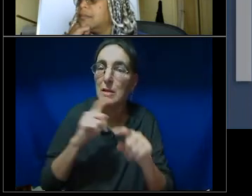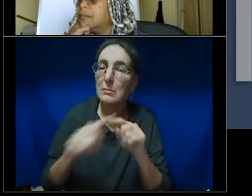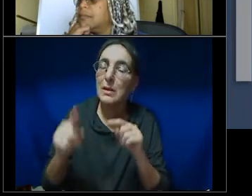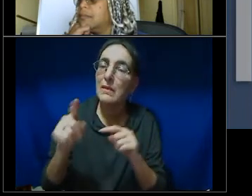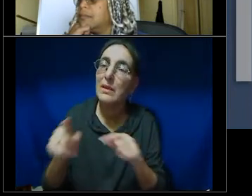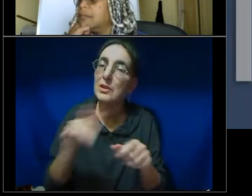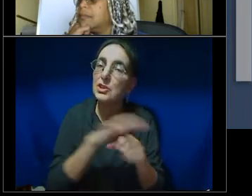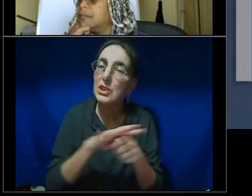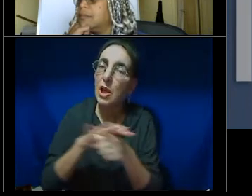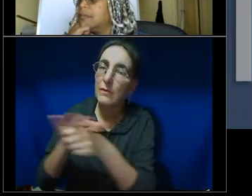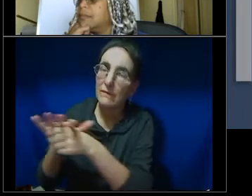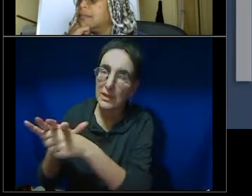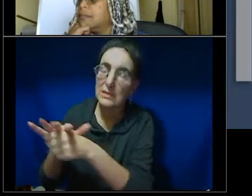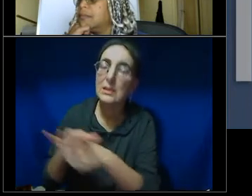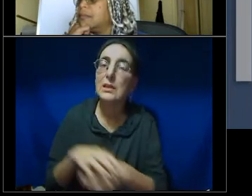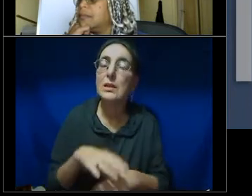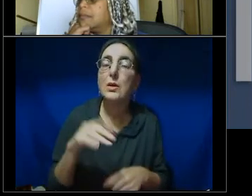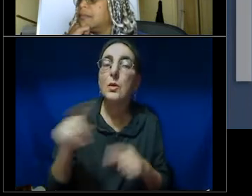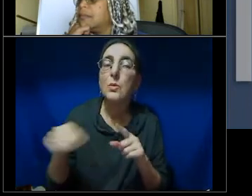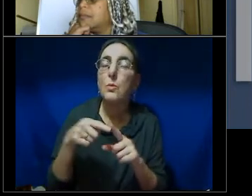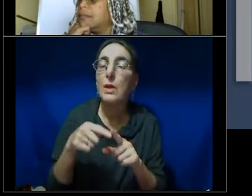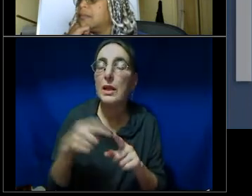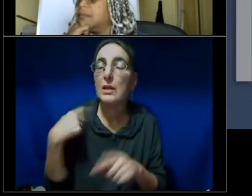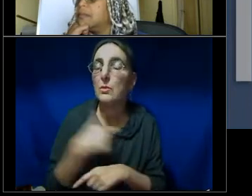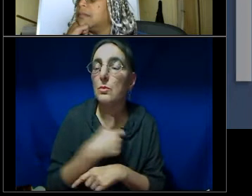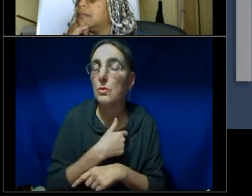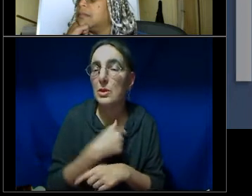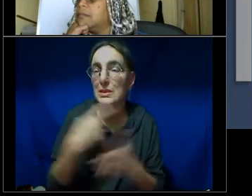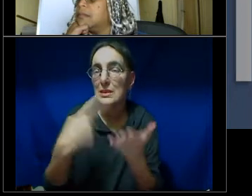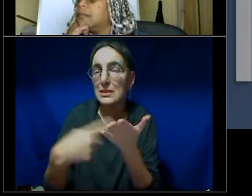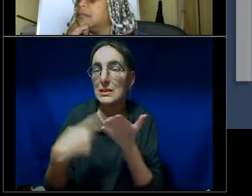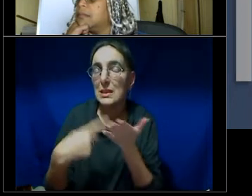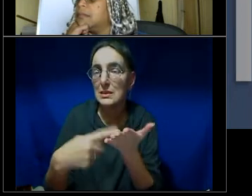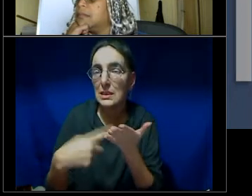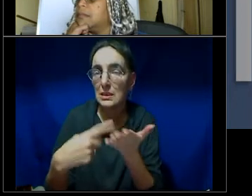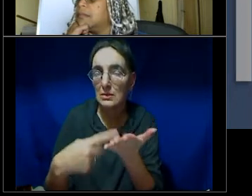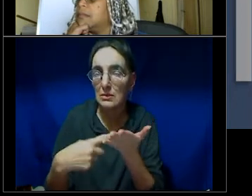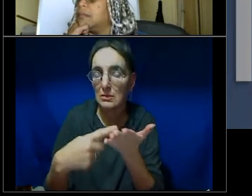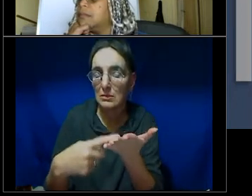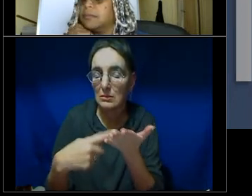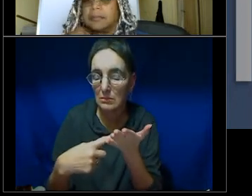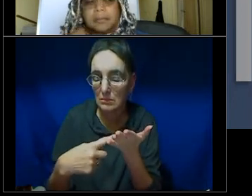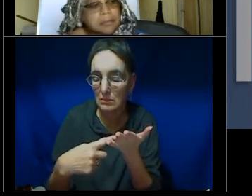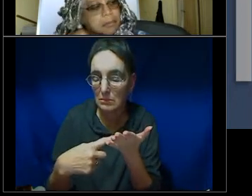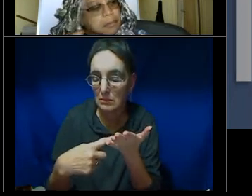geographies. And when we're discussing,